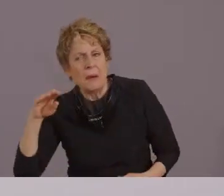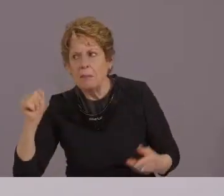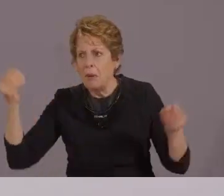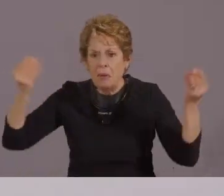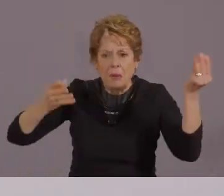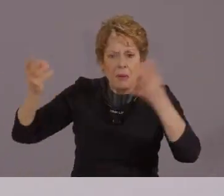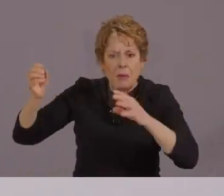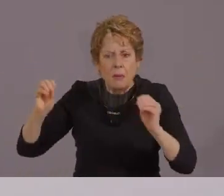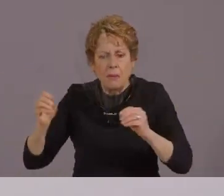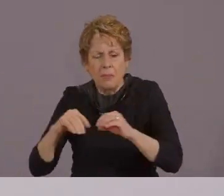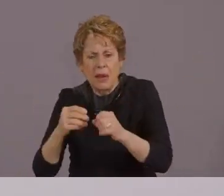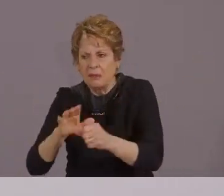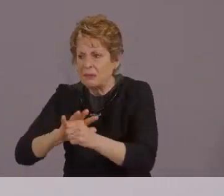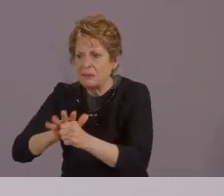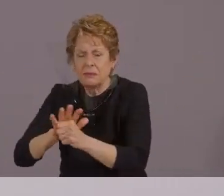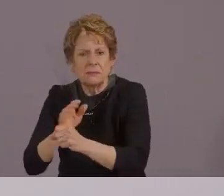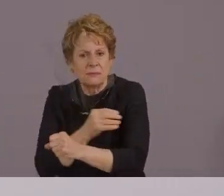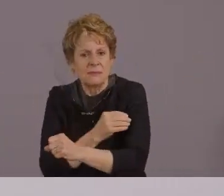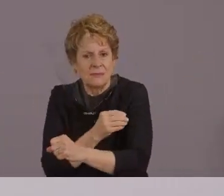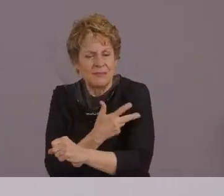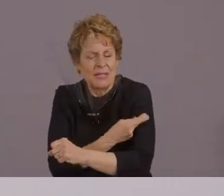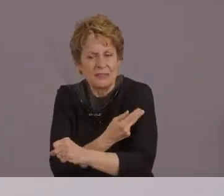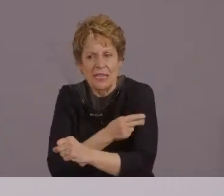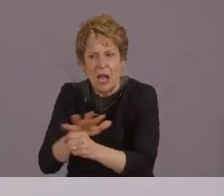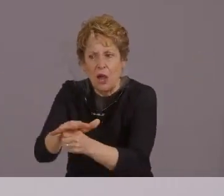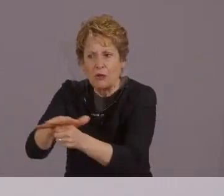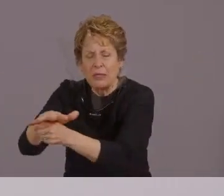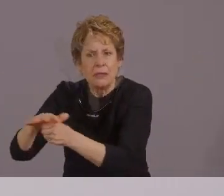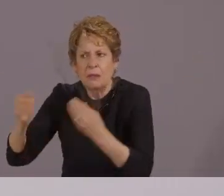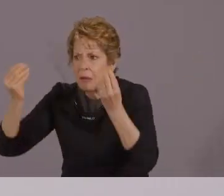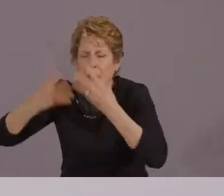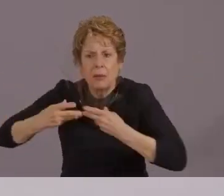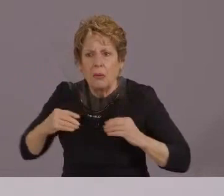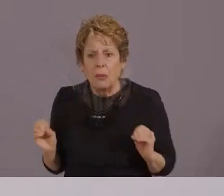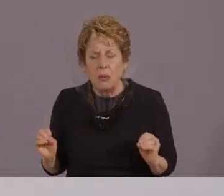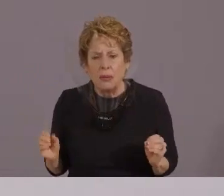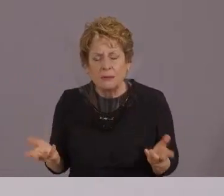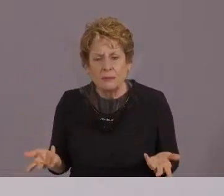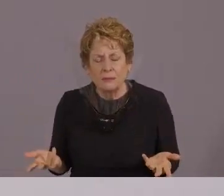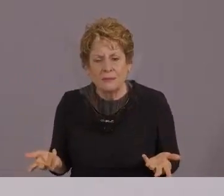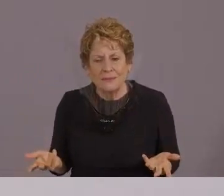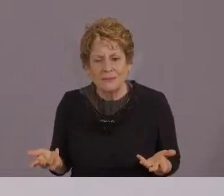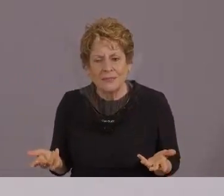that? Yeah, so that letter just went out at about 12:45.